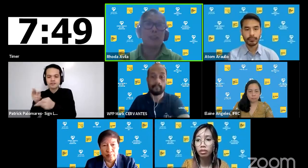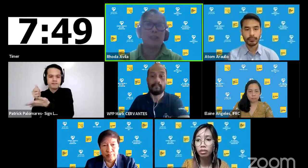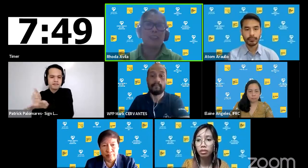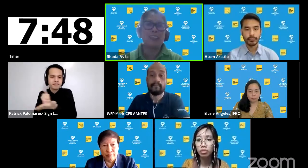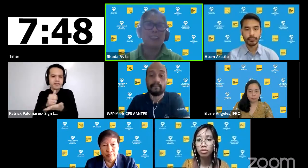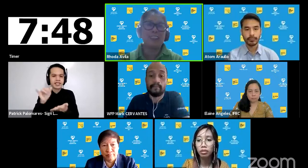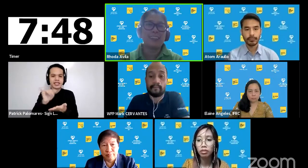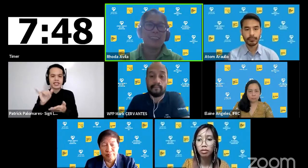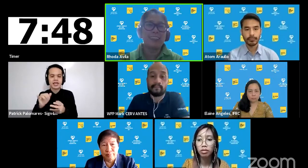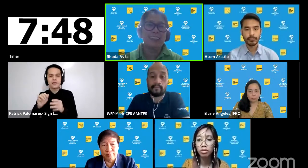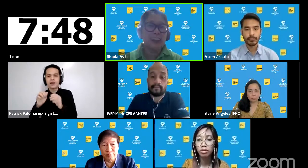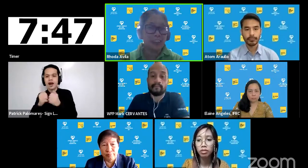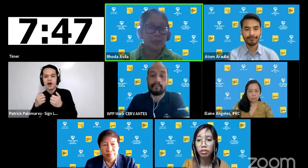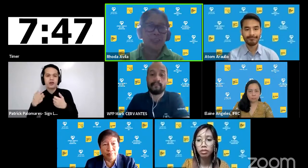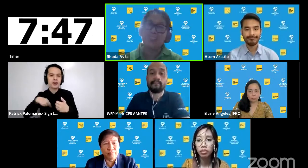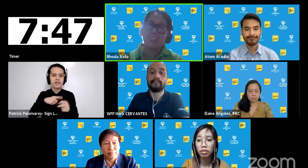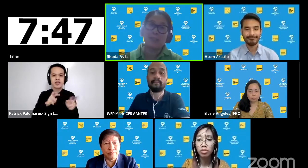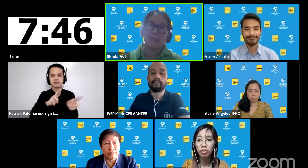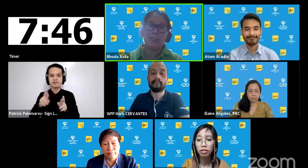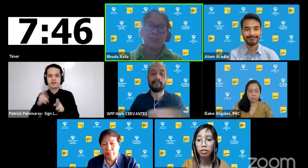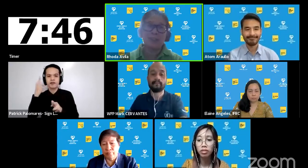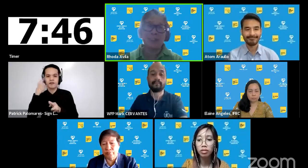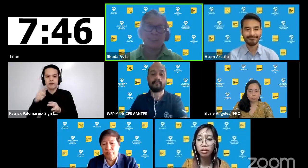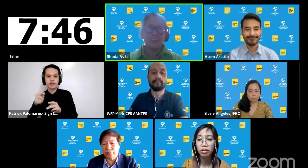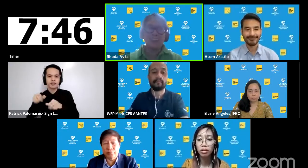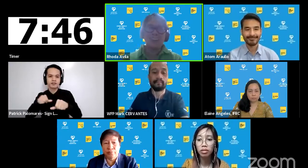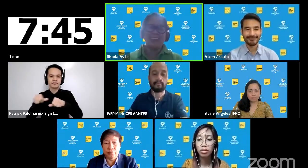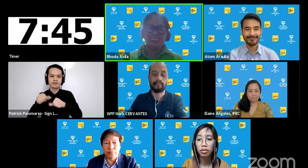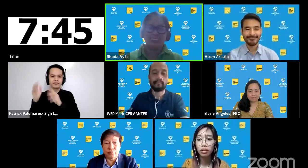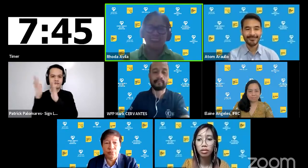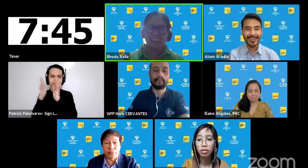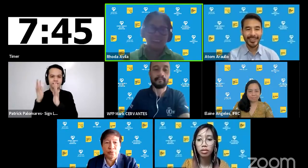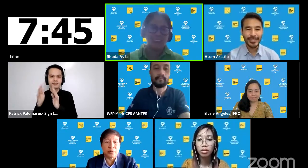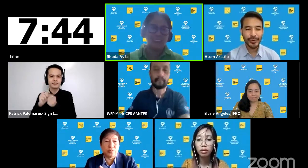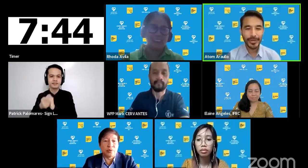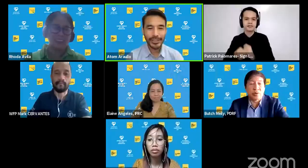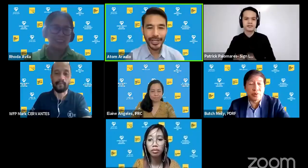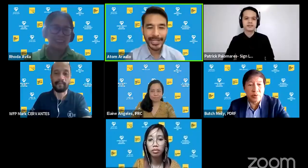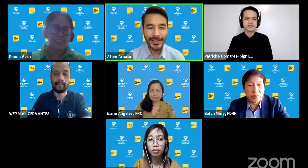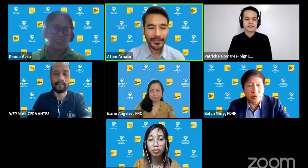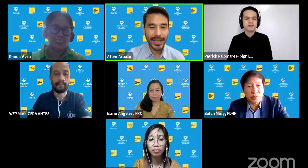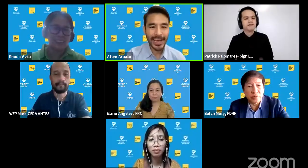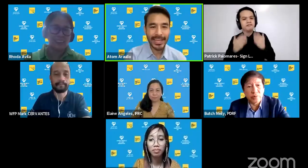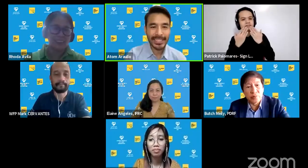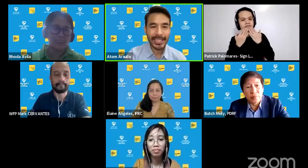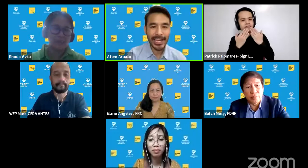action interventions. Thank you so much. Over to you. Thank you so much,